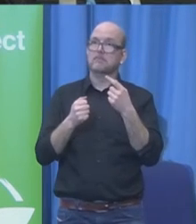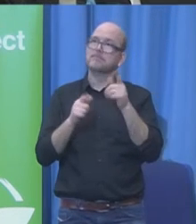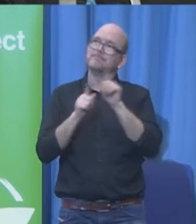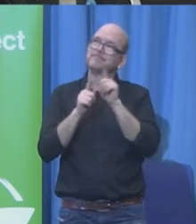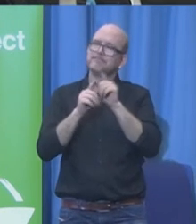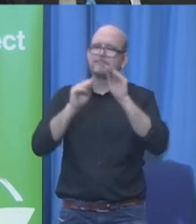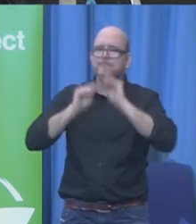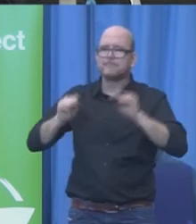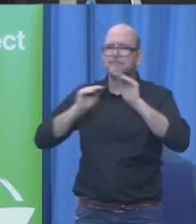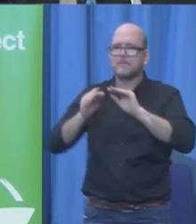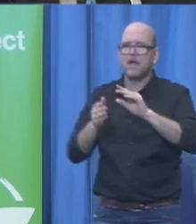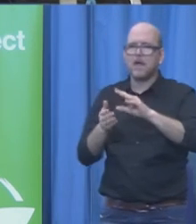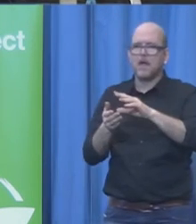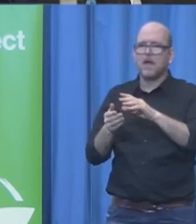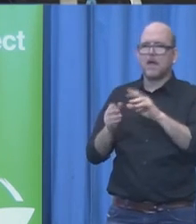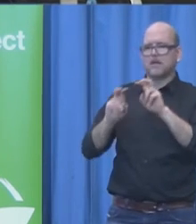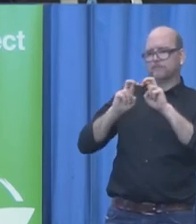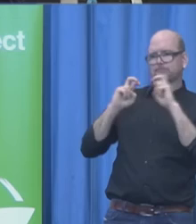people with